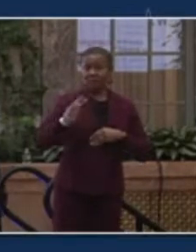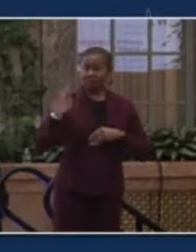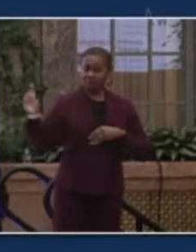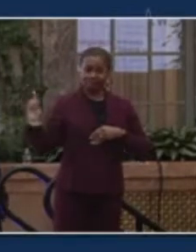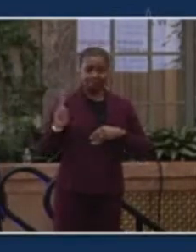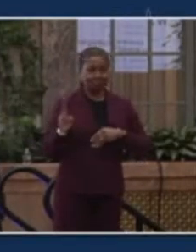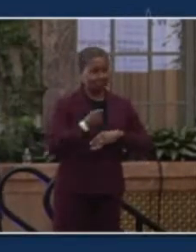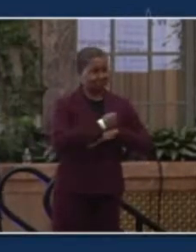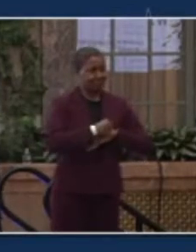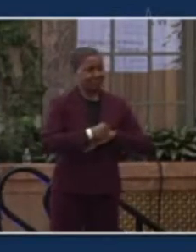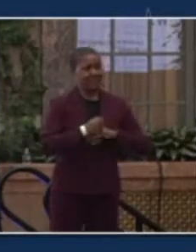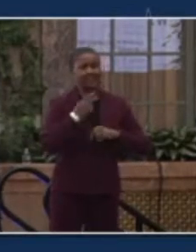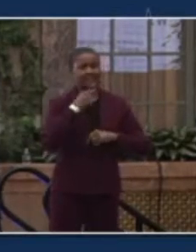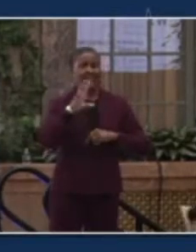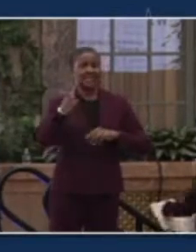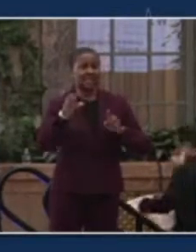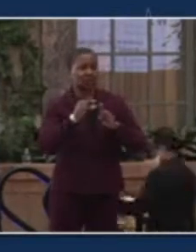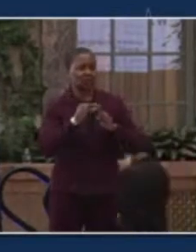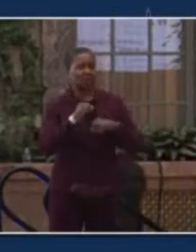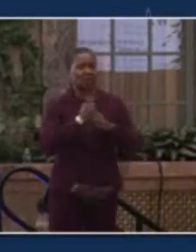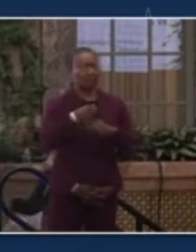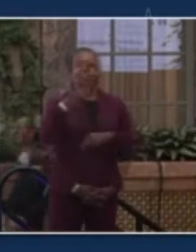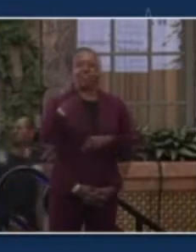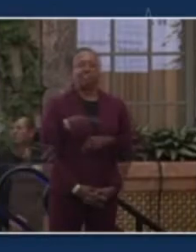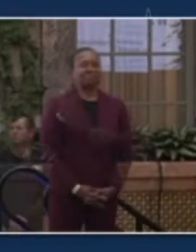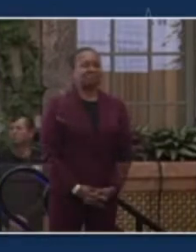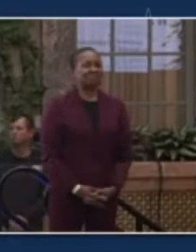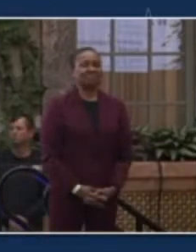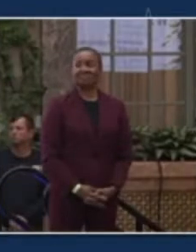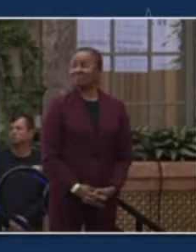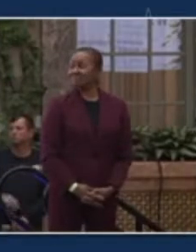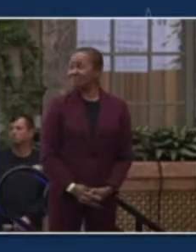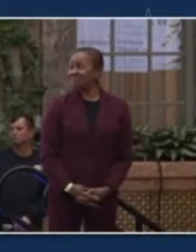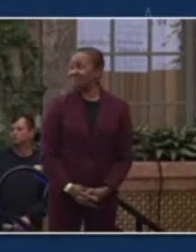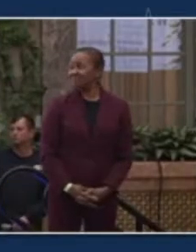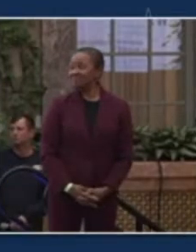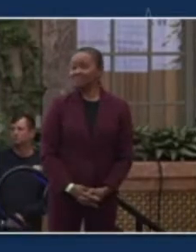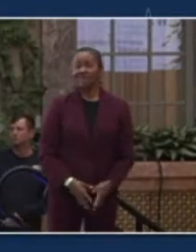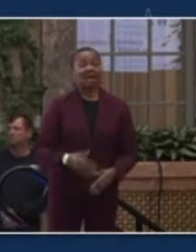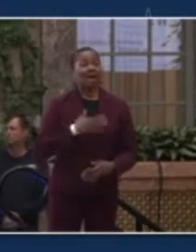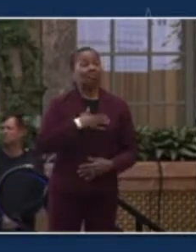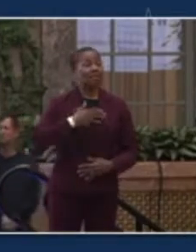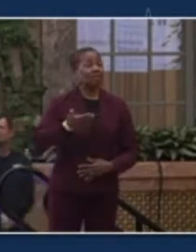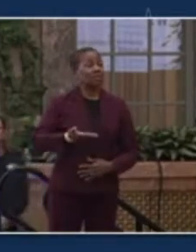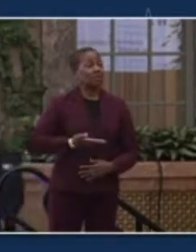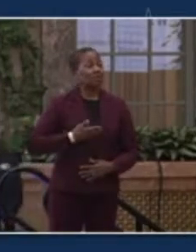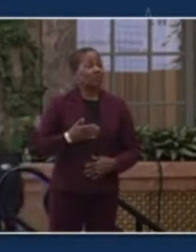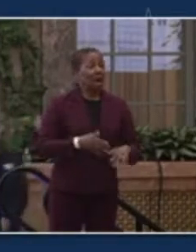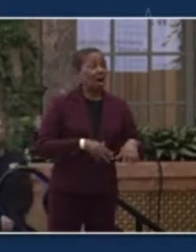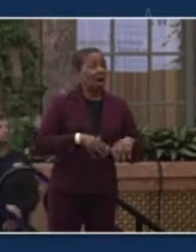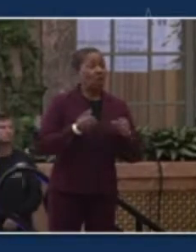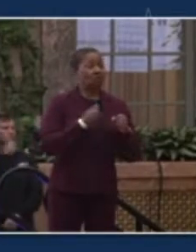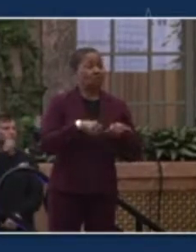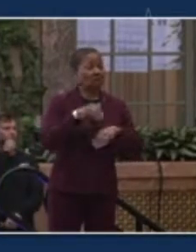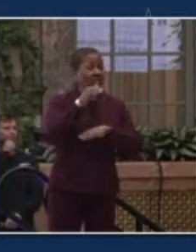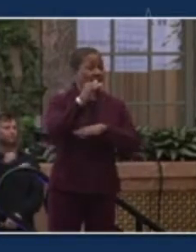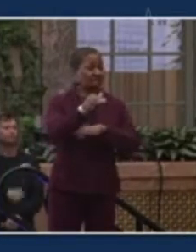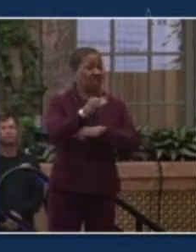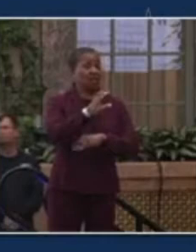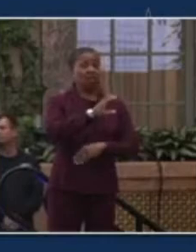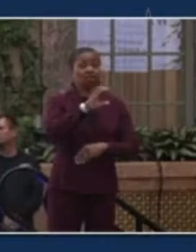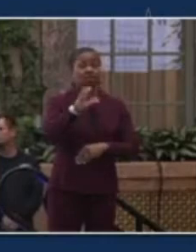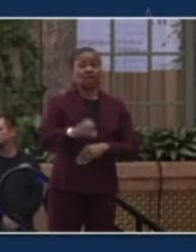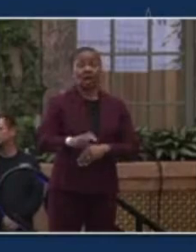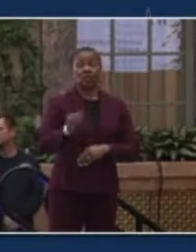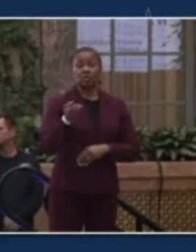spoke 6 words that made history. Please welcome our host for the evening,